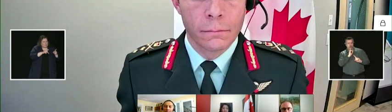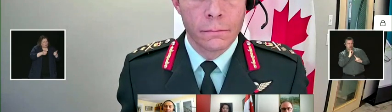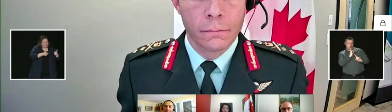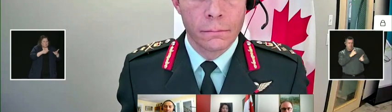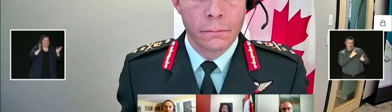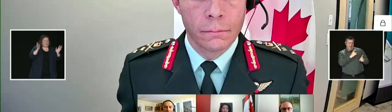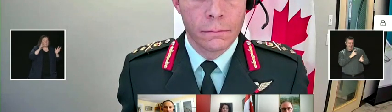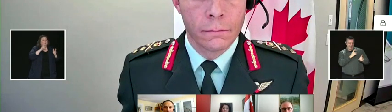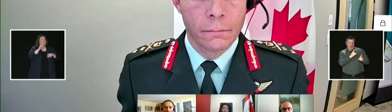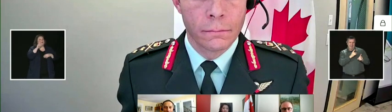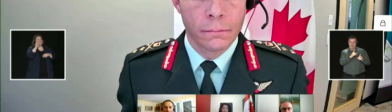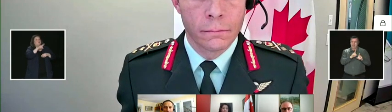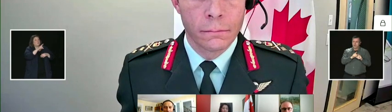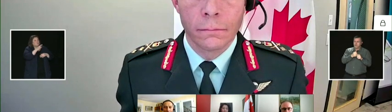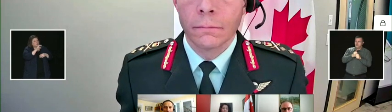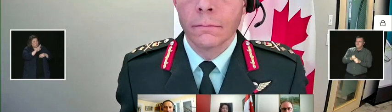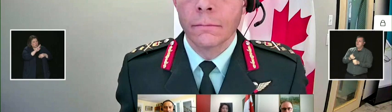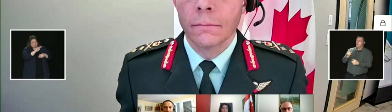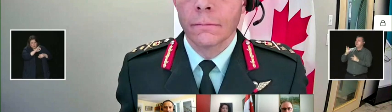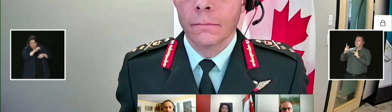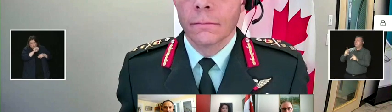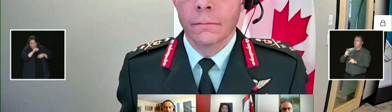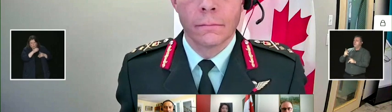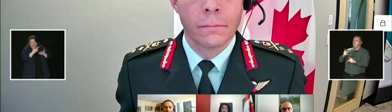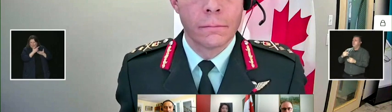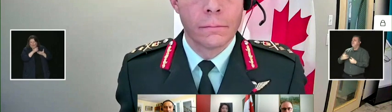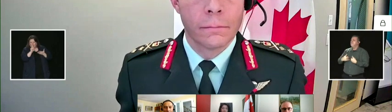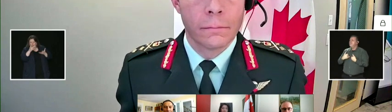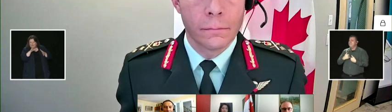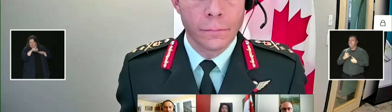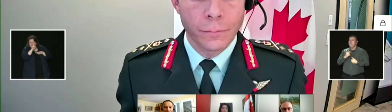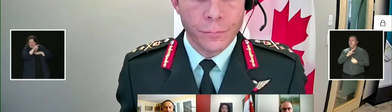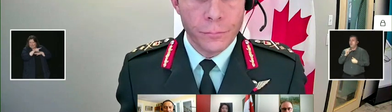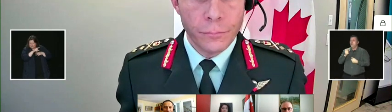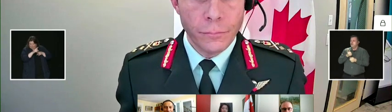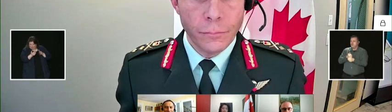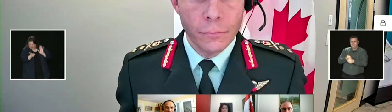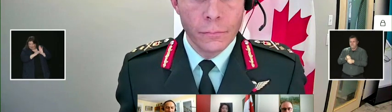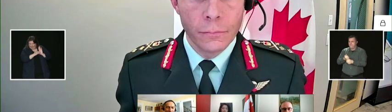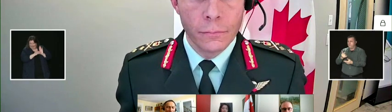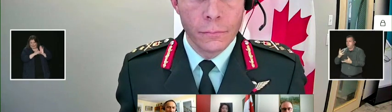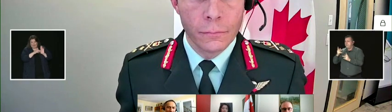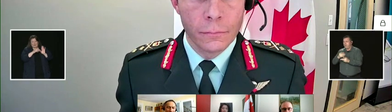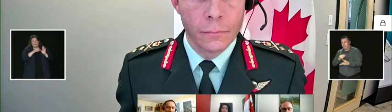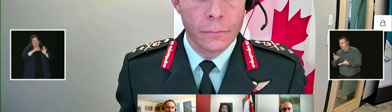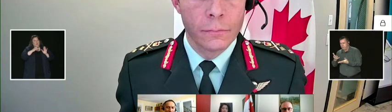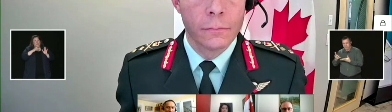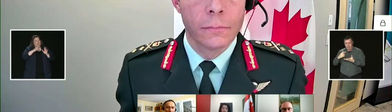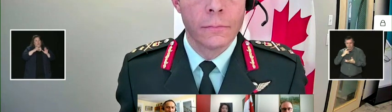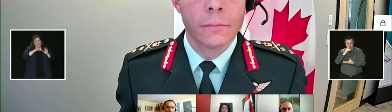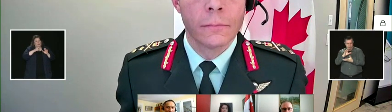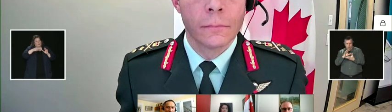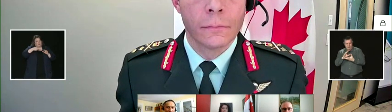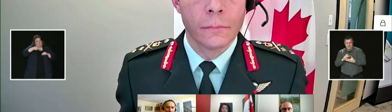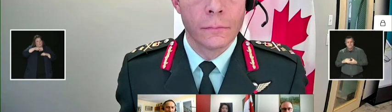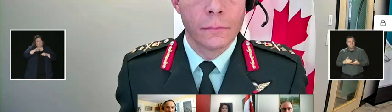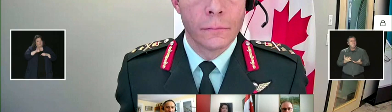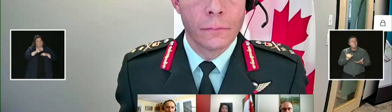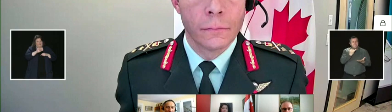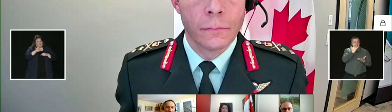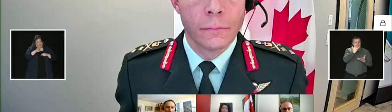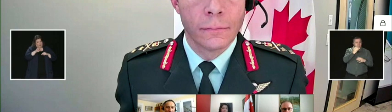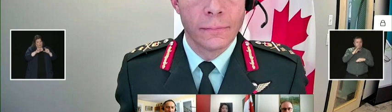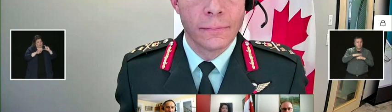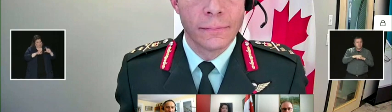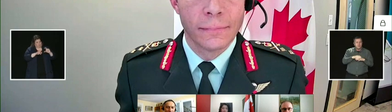for Dr. Njoo. I asked you this last week, and I'm wondering if there's an update yet on how well we're doing getting that sixth dose from Pfizer, if